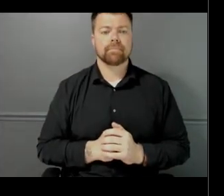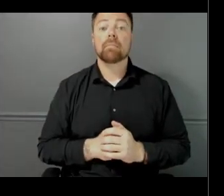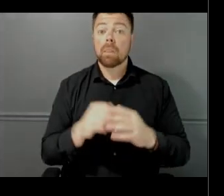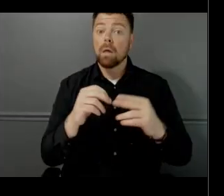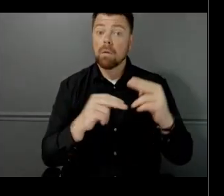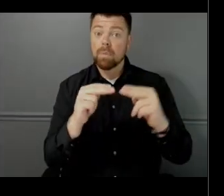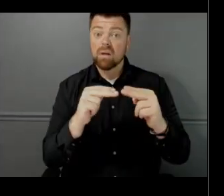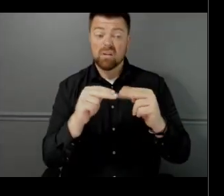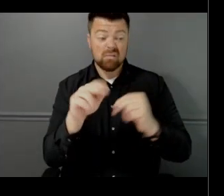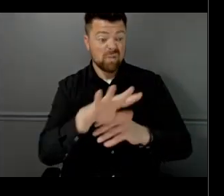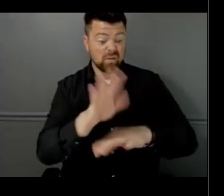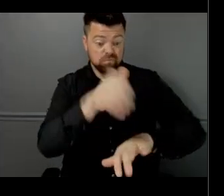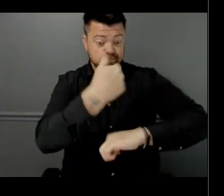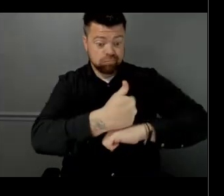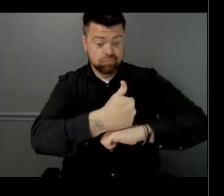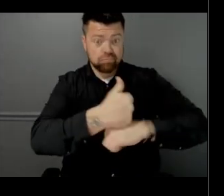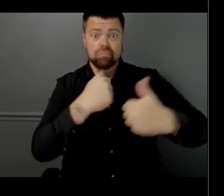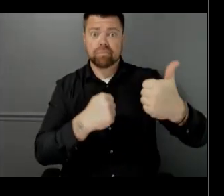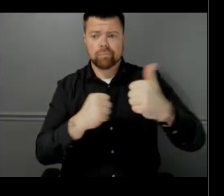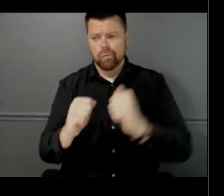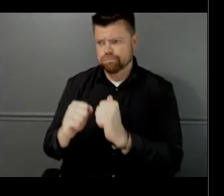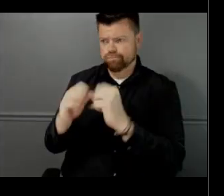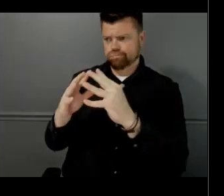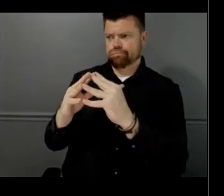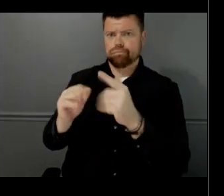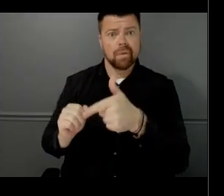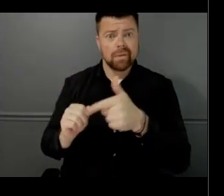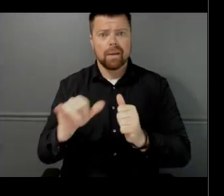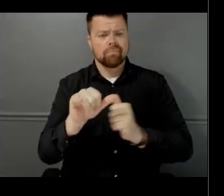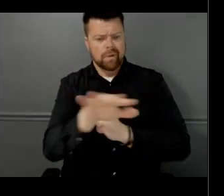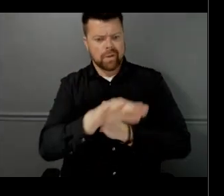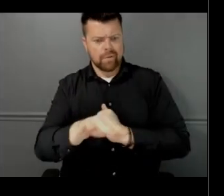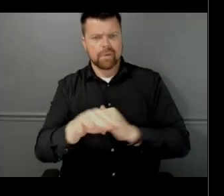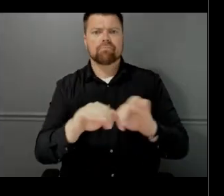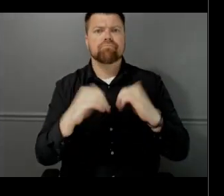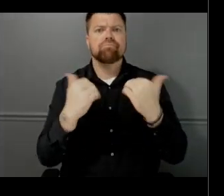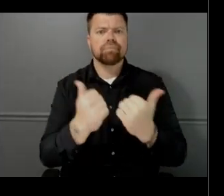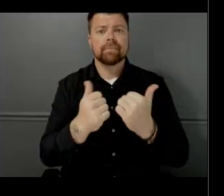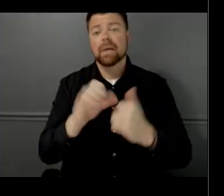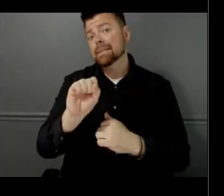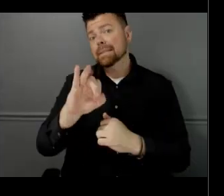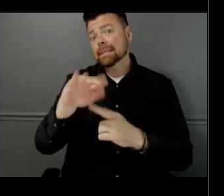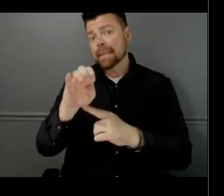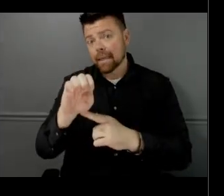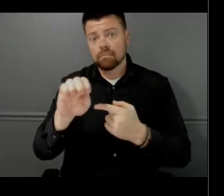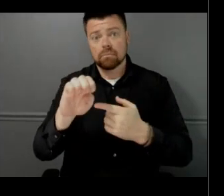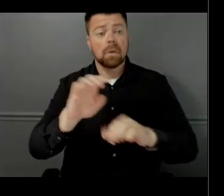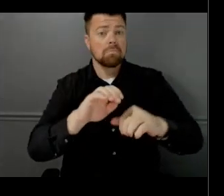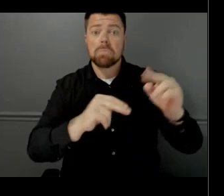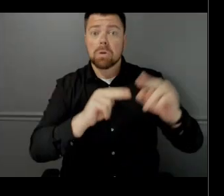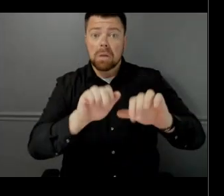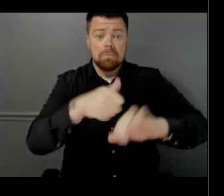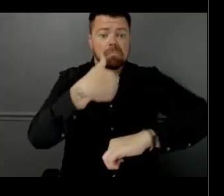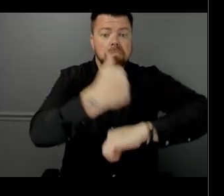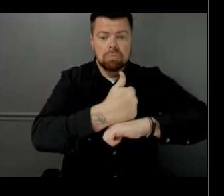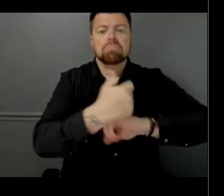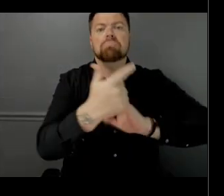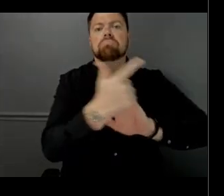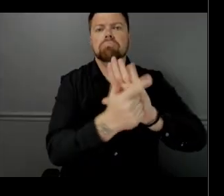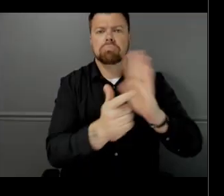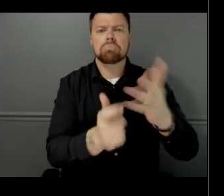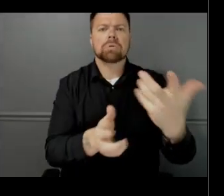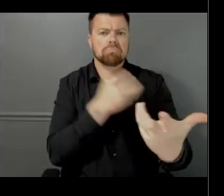Buildable area is that portion of the site where buildings may be legally built. And